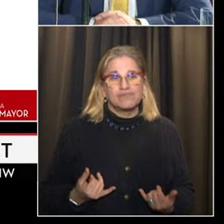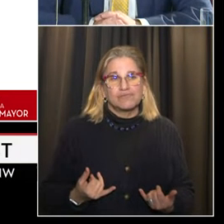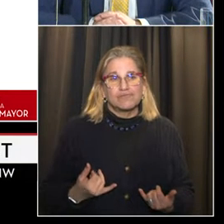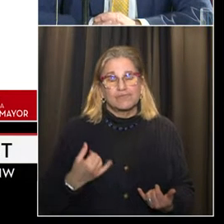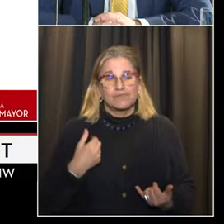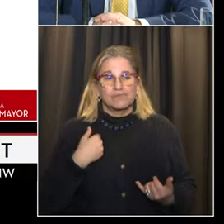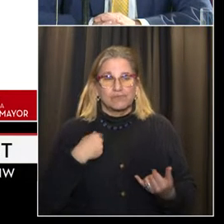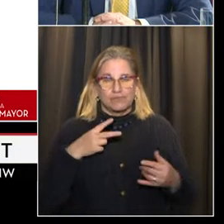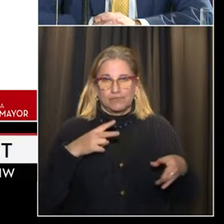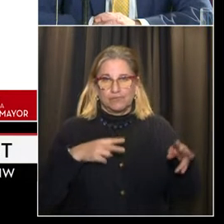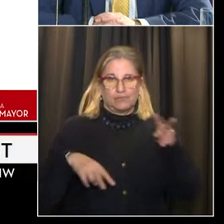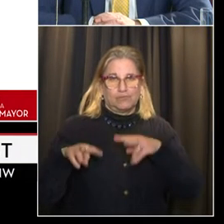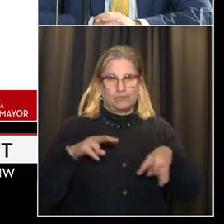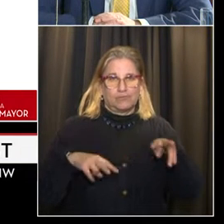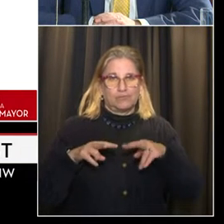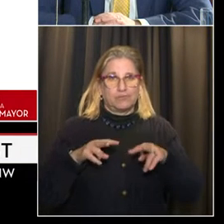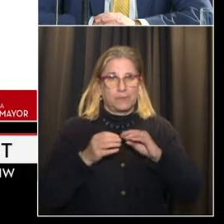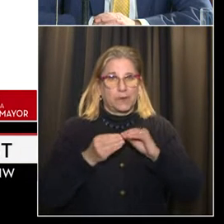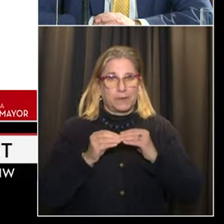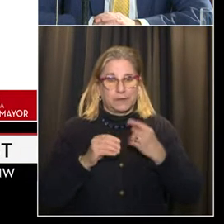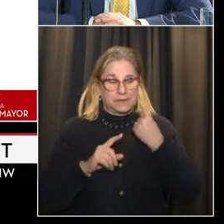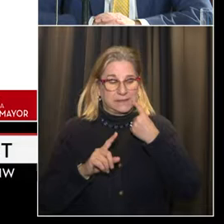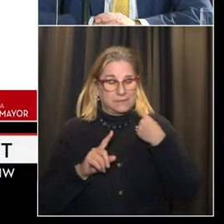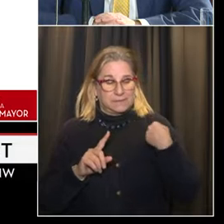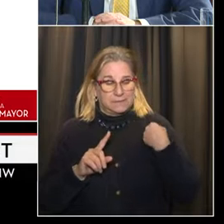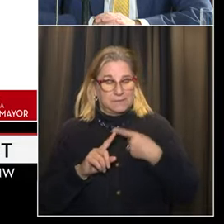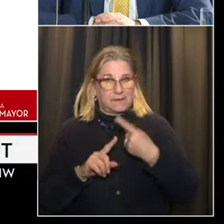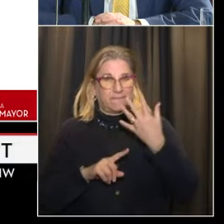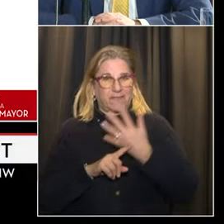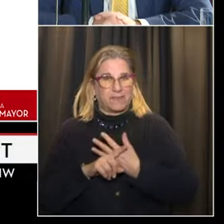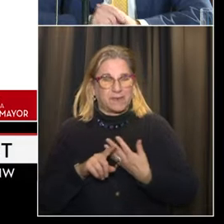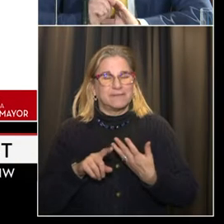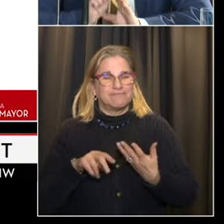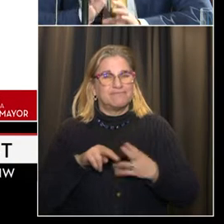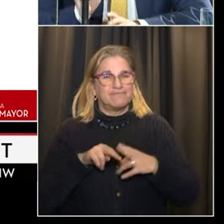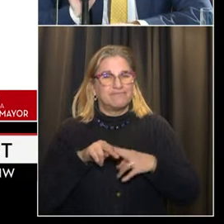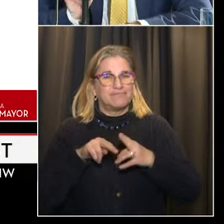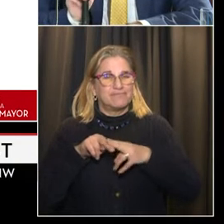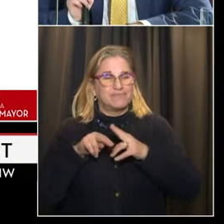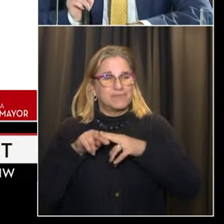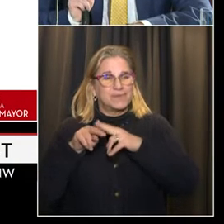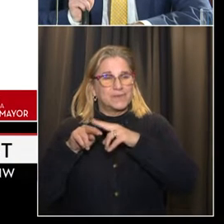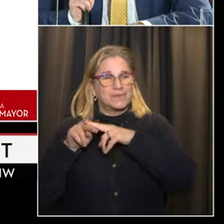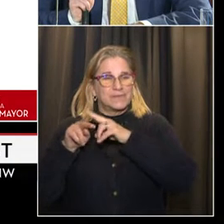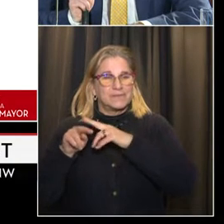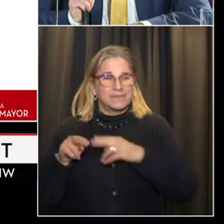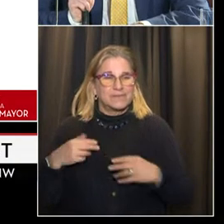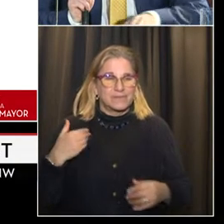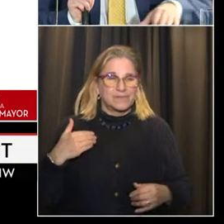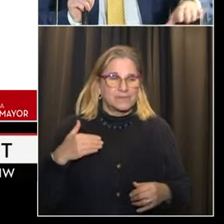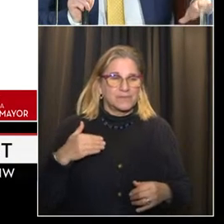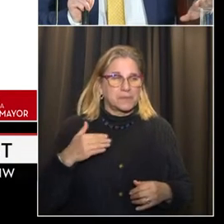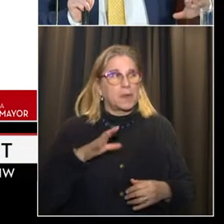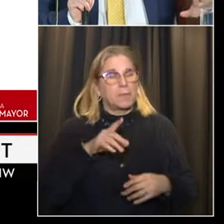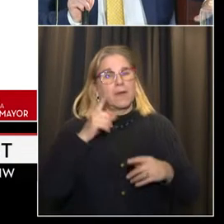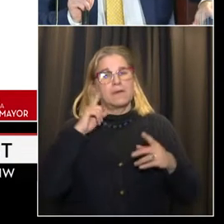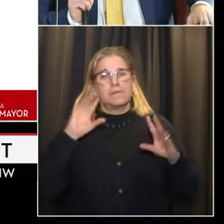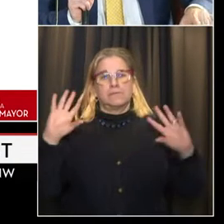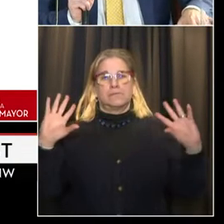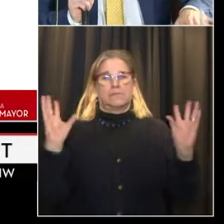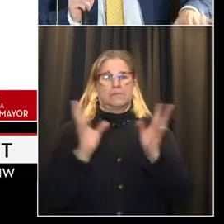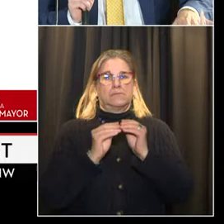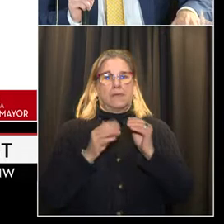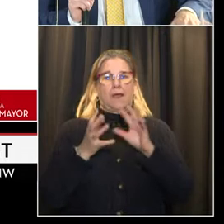again. It says 1,412 because that's the average over the course of the year. And then the words